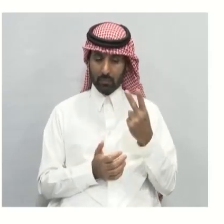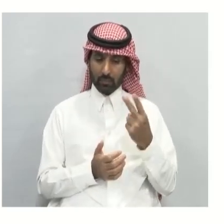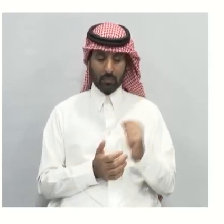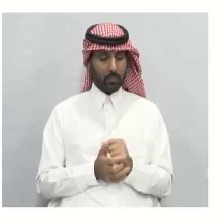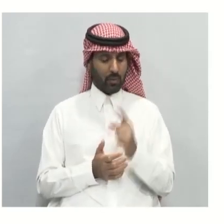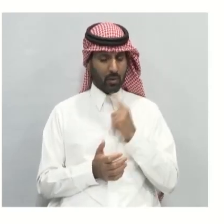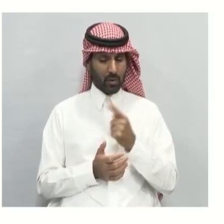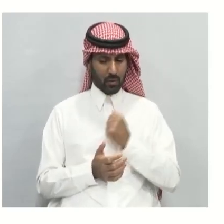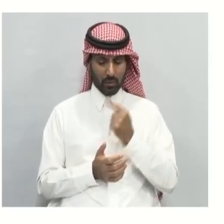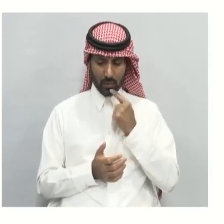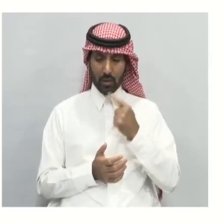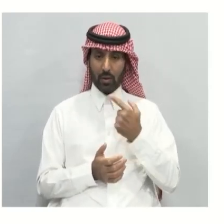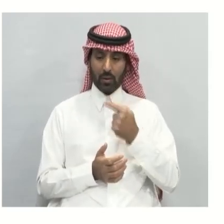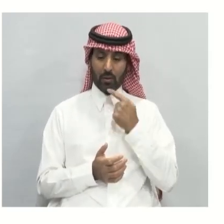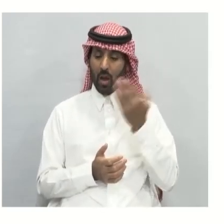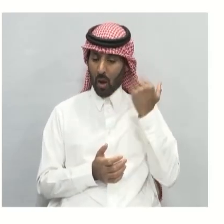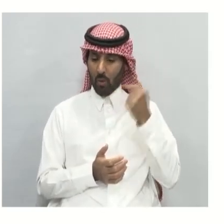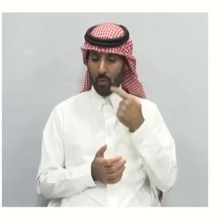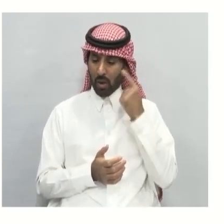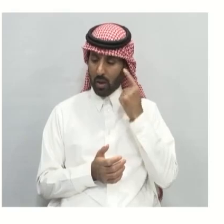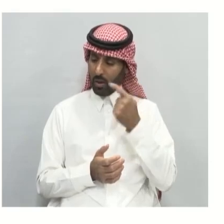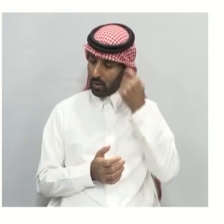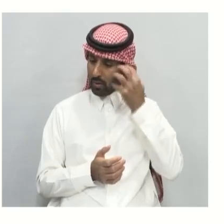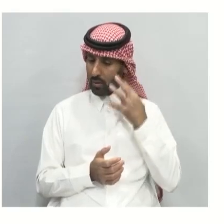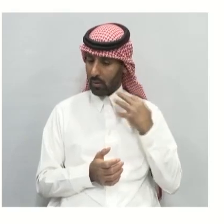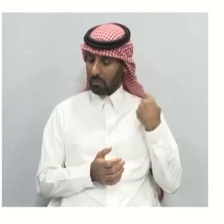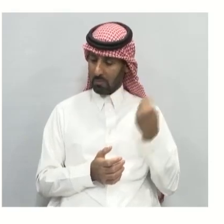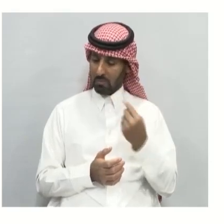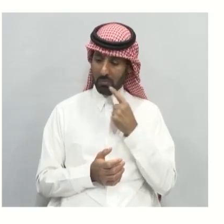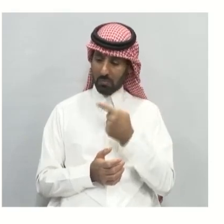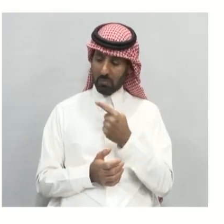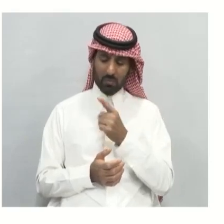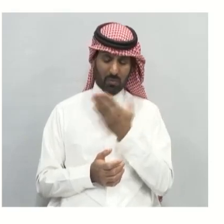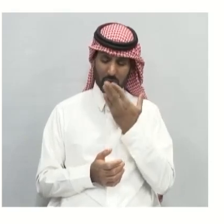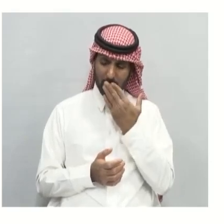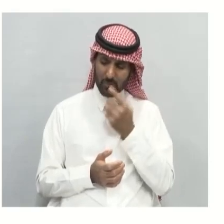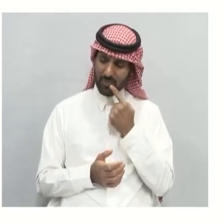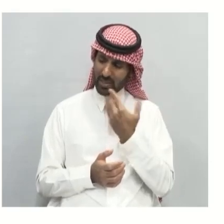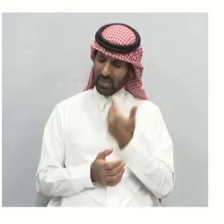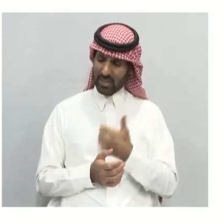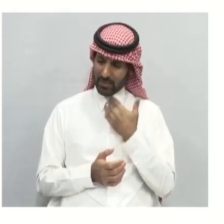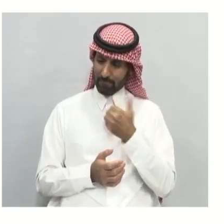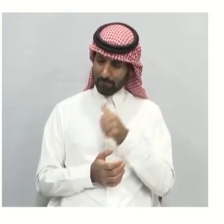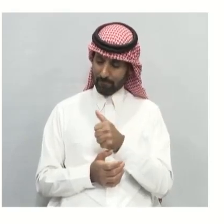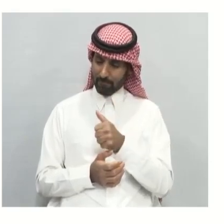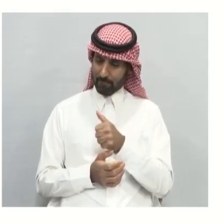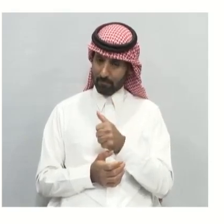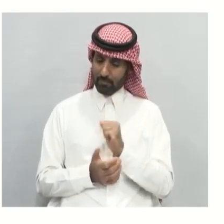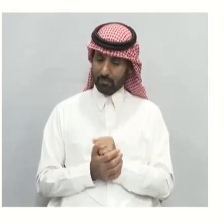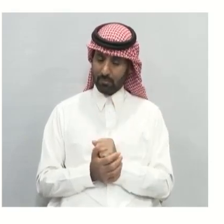2. I should have said what I thought about her hairstyle, but I didn't want to hurt her feelings.